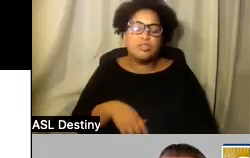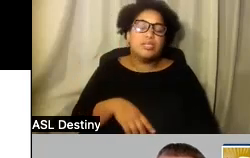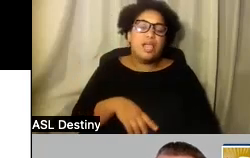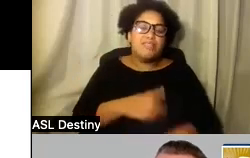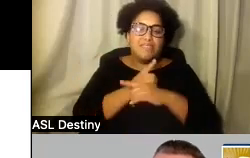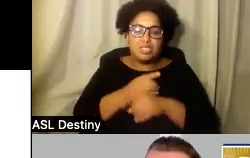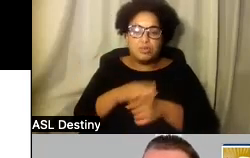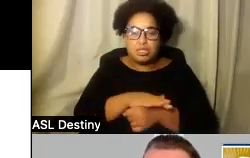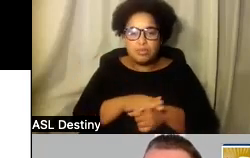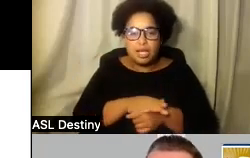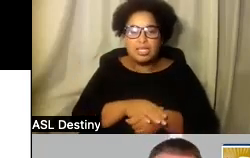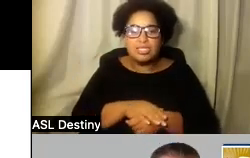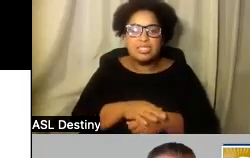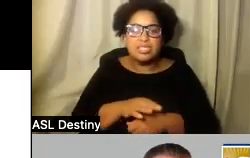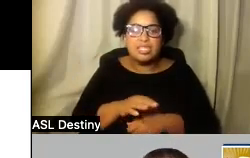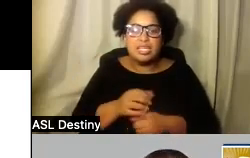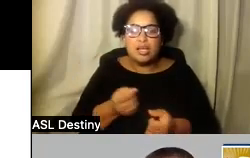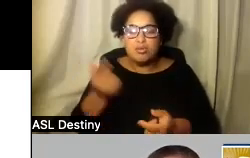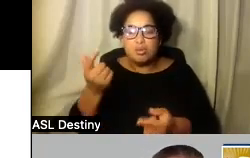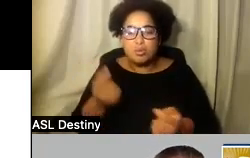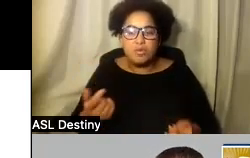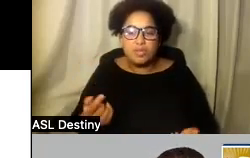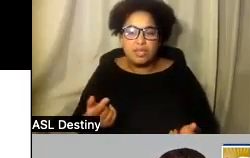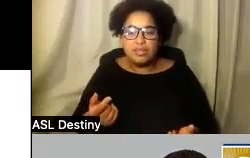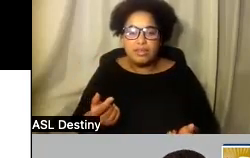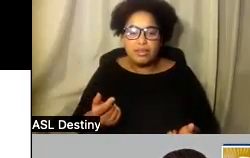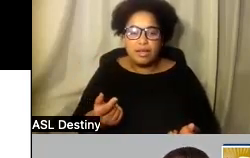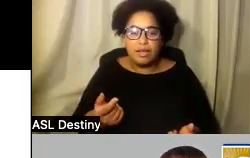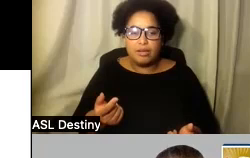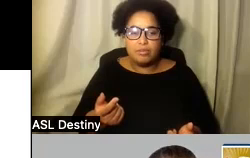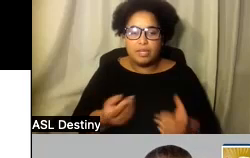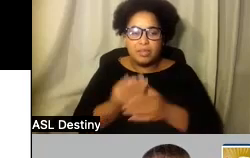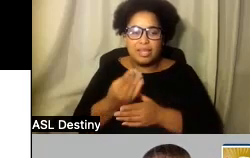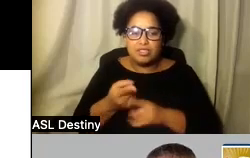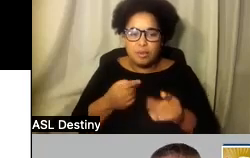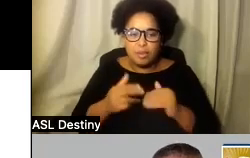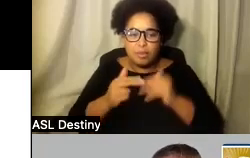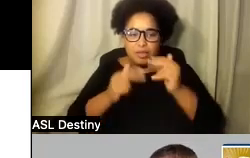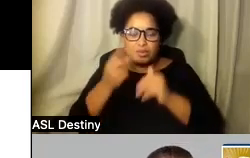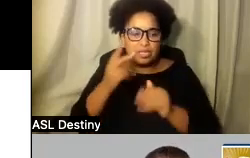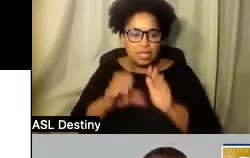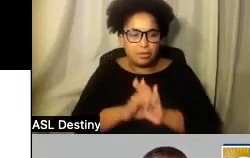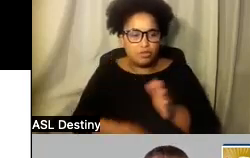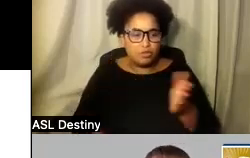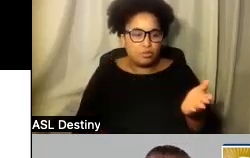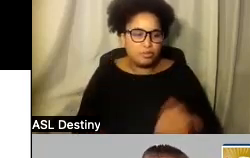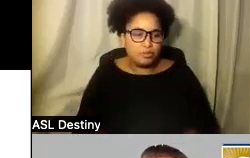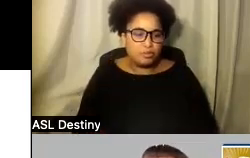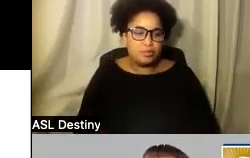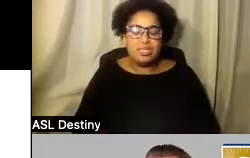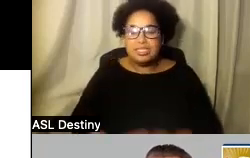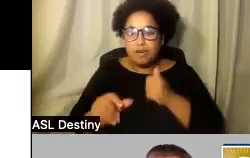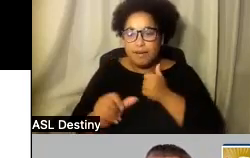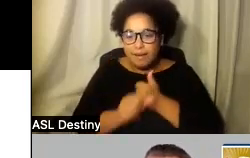removing vegetation away from the building, kind of like you see in that picture right there. There's hazardous